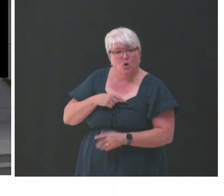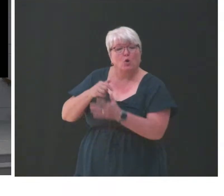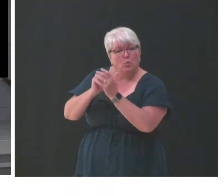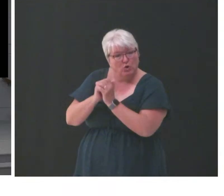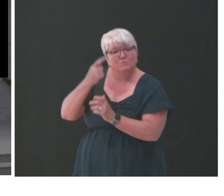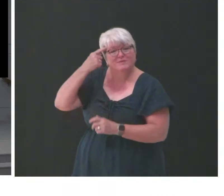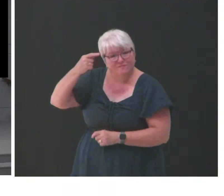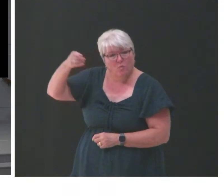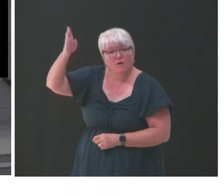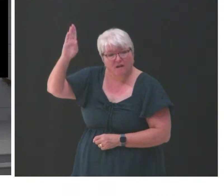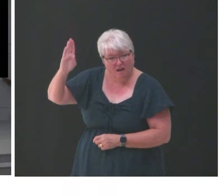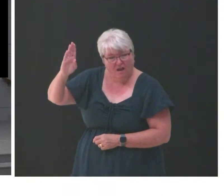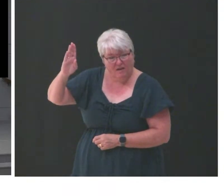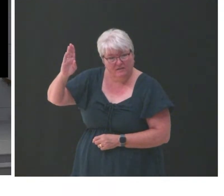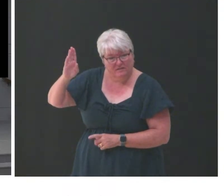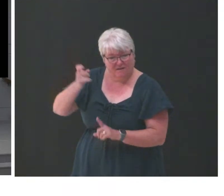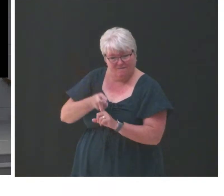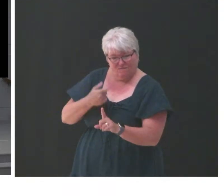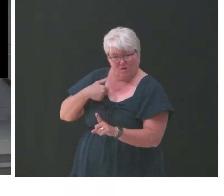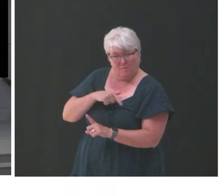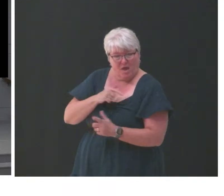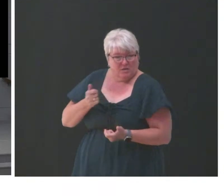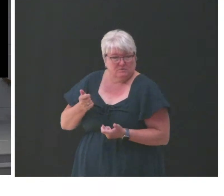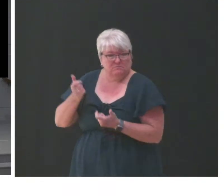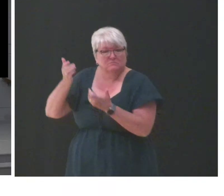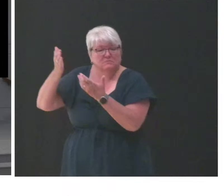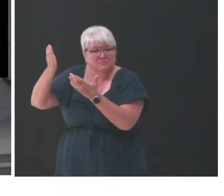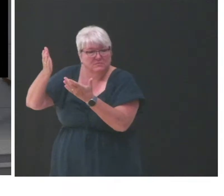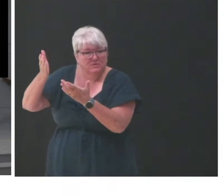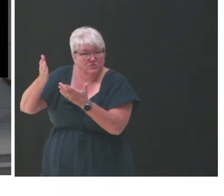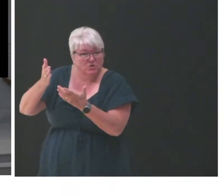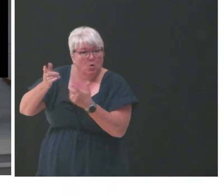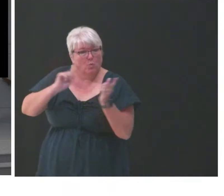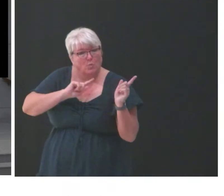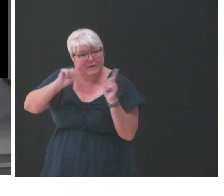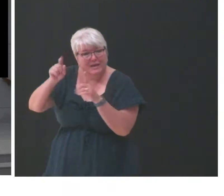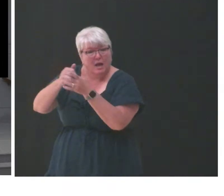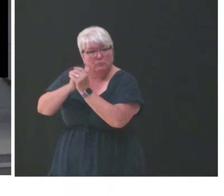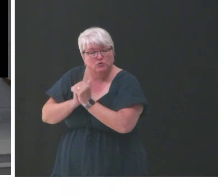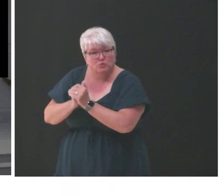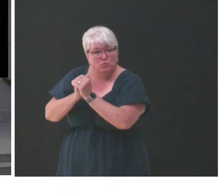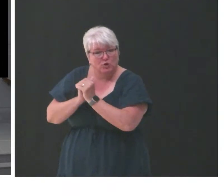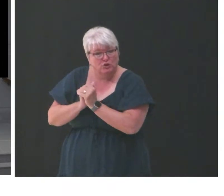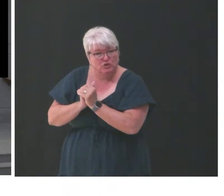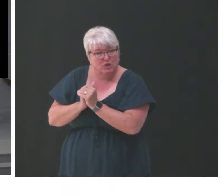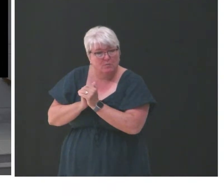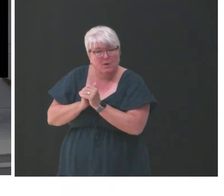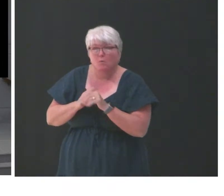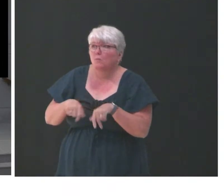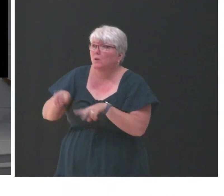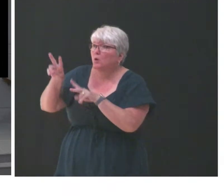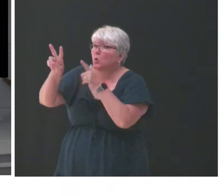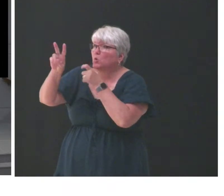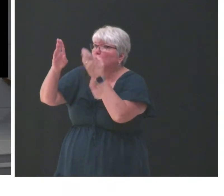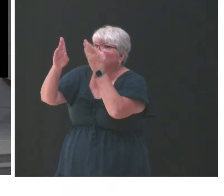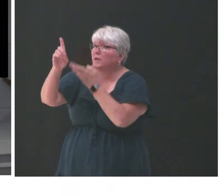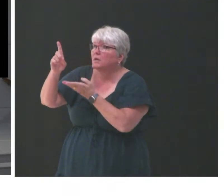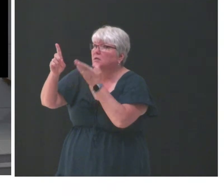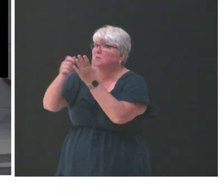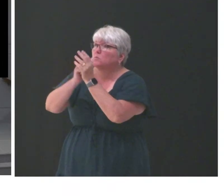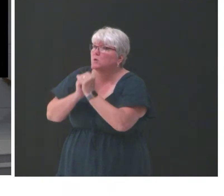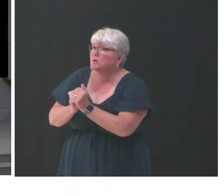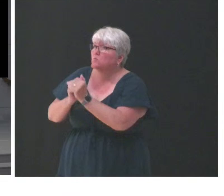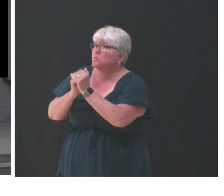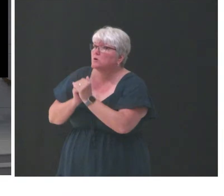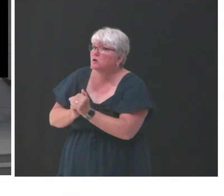Worship is for God from us. So when we come and worship, and we look at who he is, and we worship him